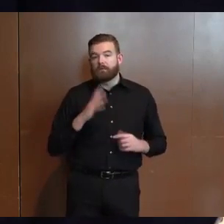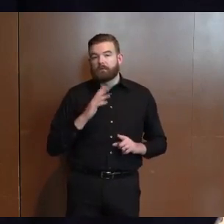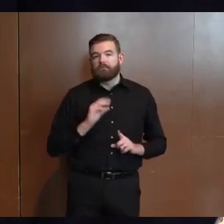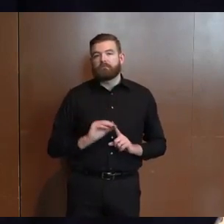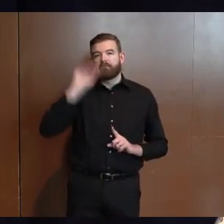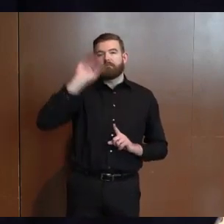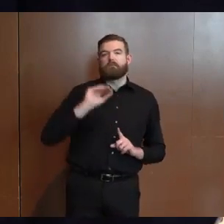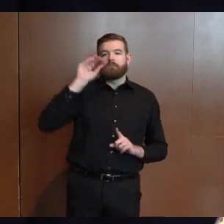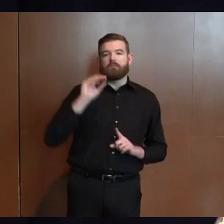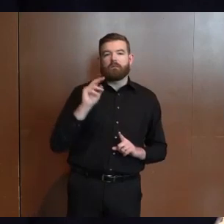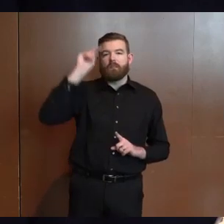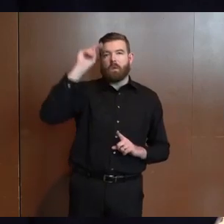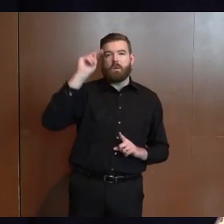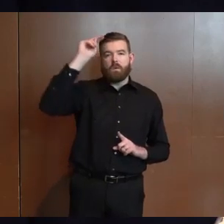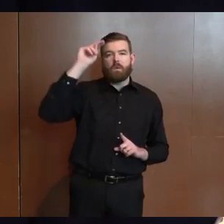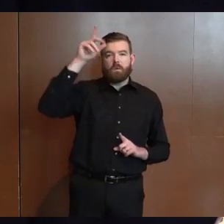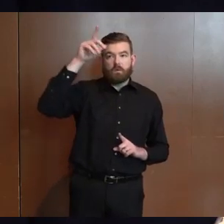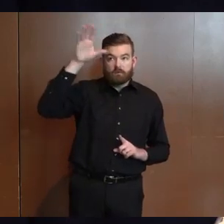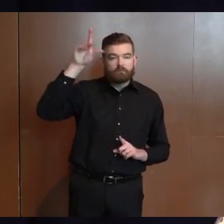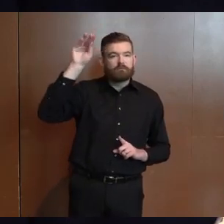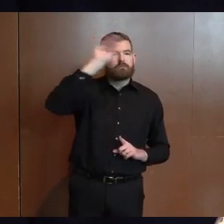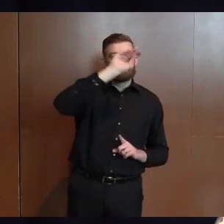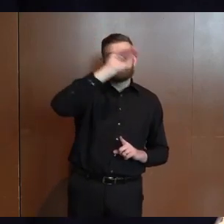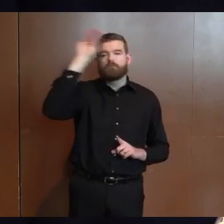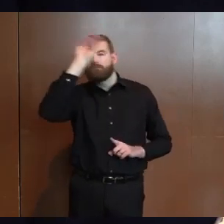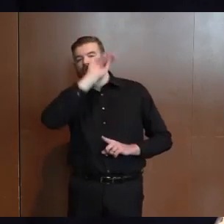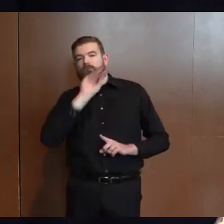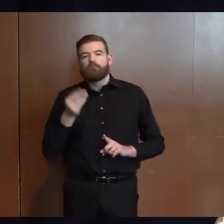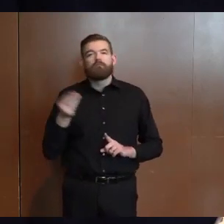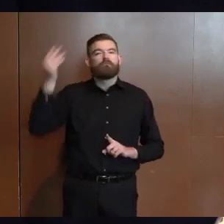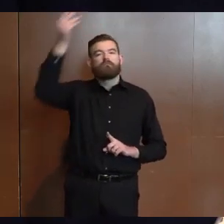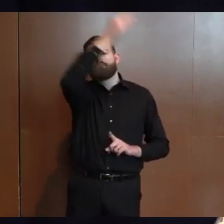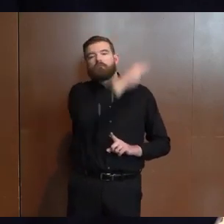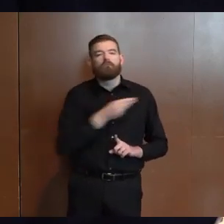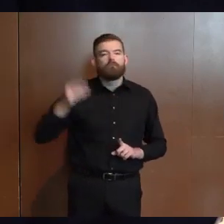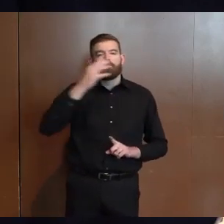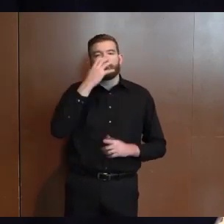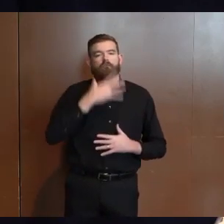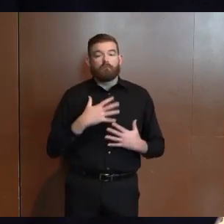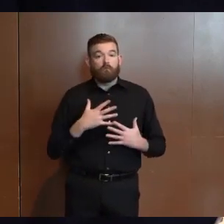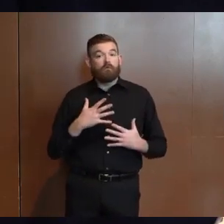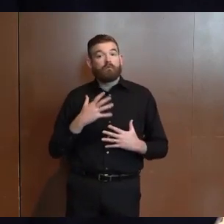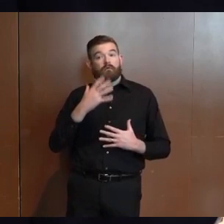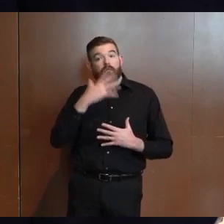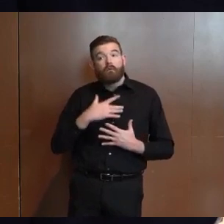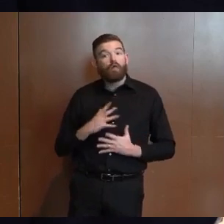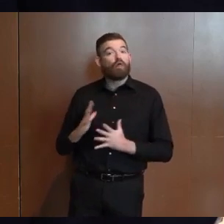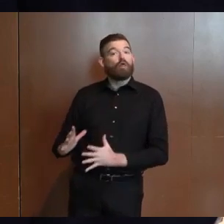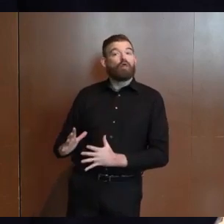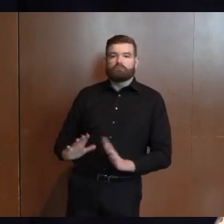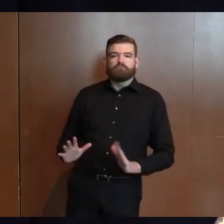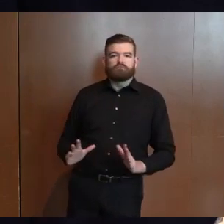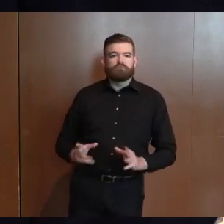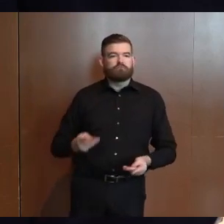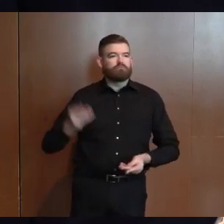using all of the available ventilators that we have, including our anesthesia machines.